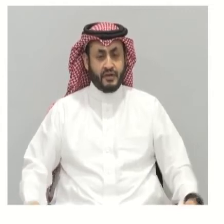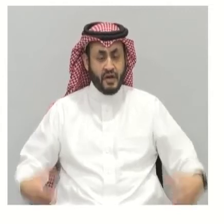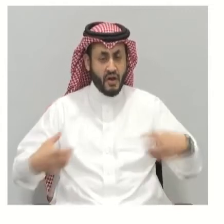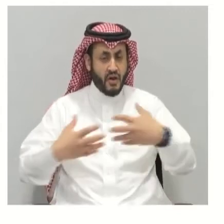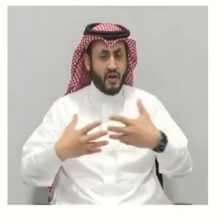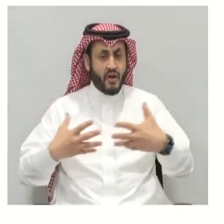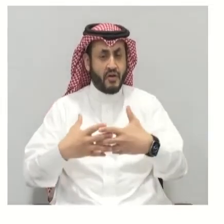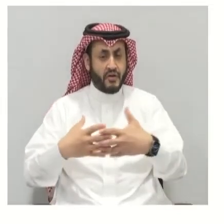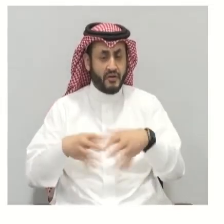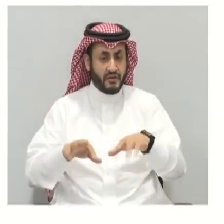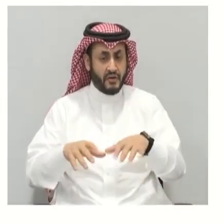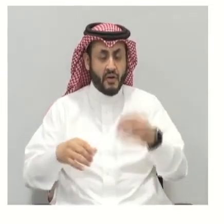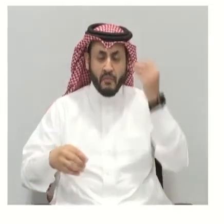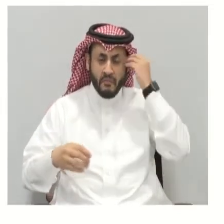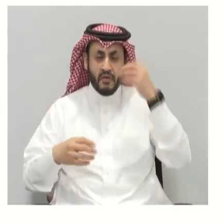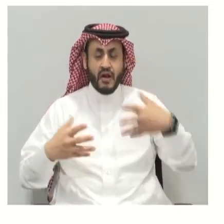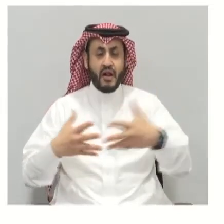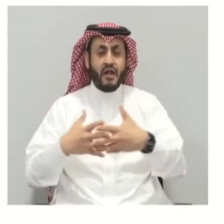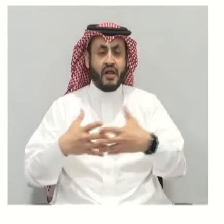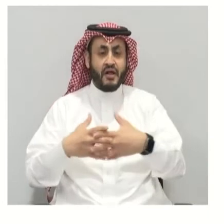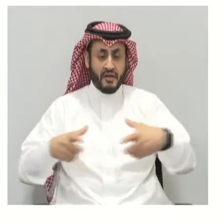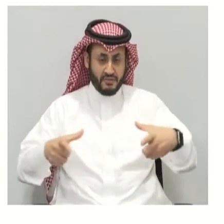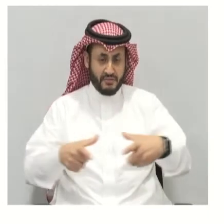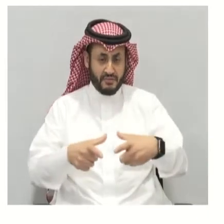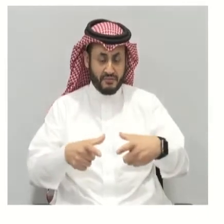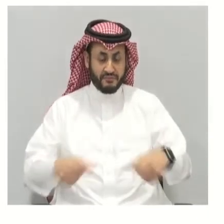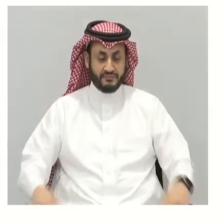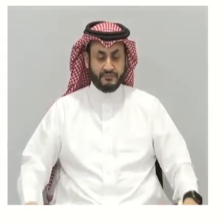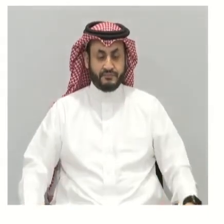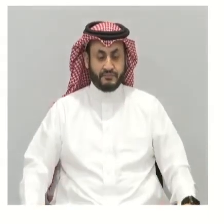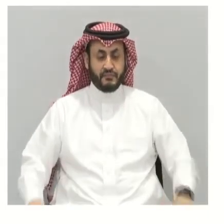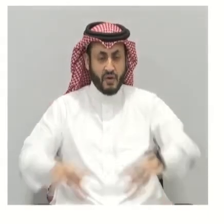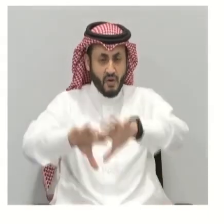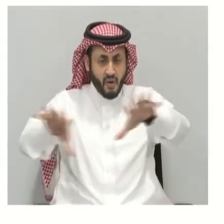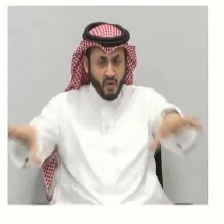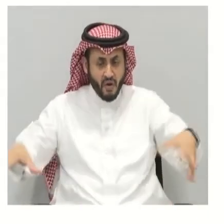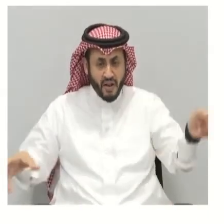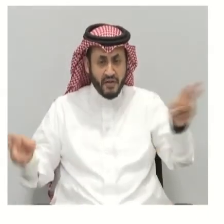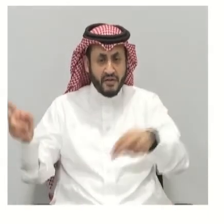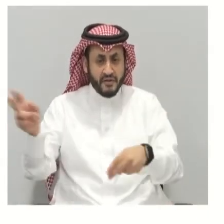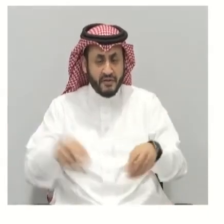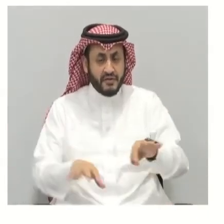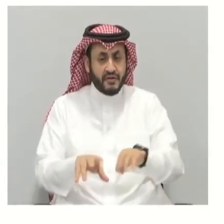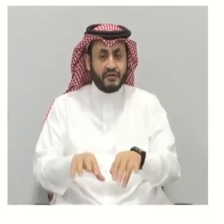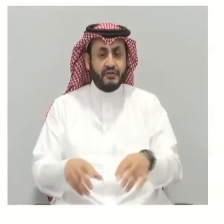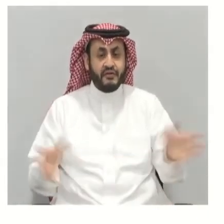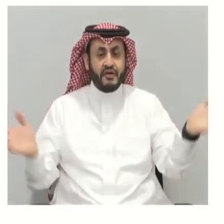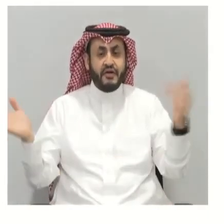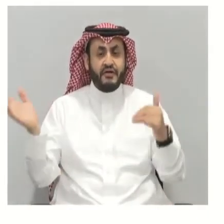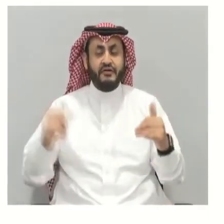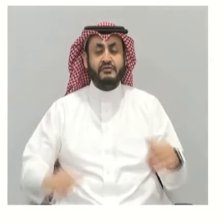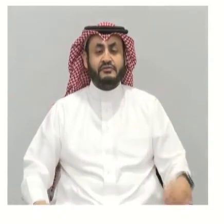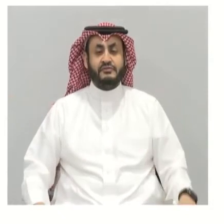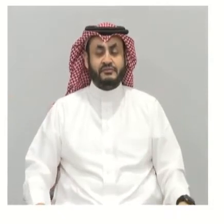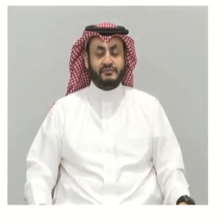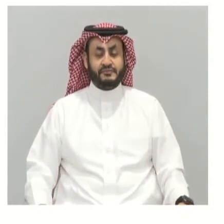public PC gaming room. So it's a public PC for personal computer. It's a public personal computer or